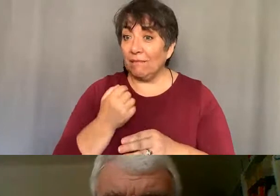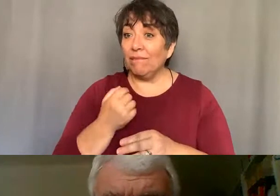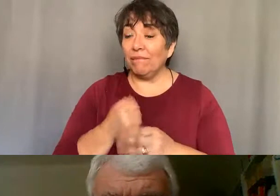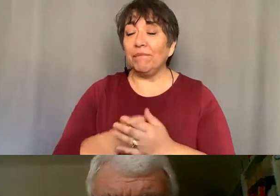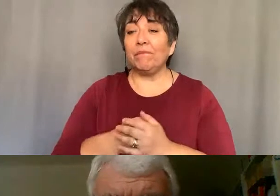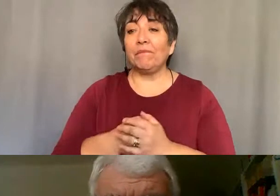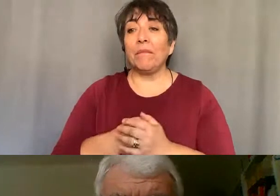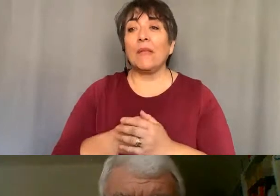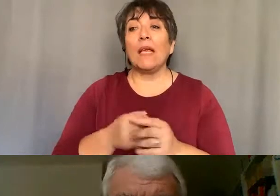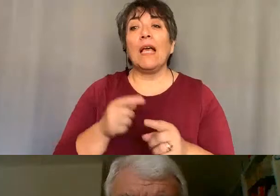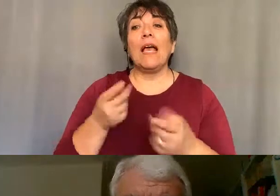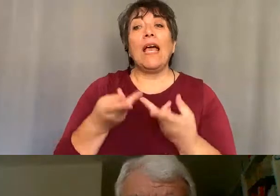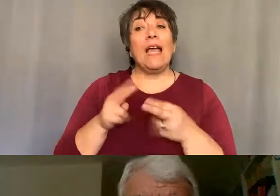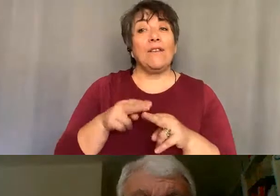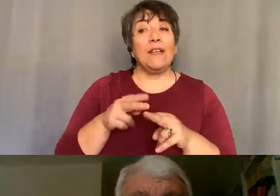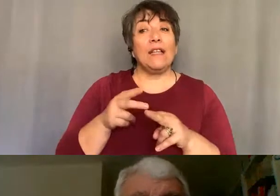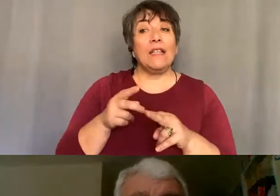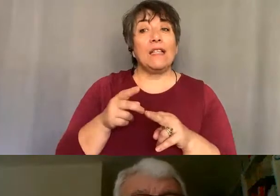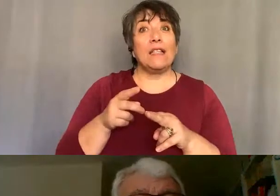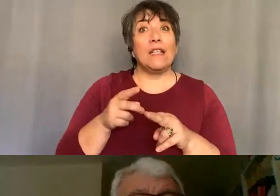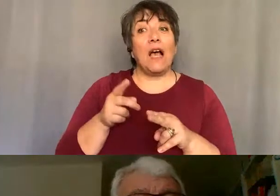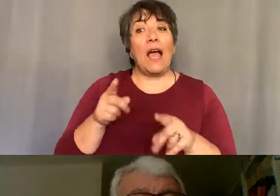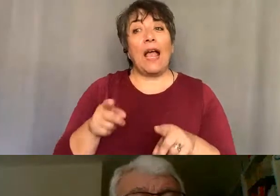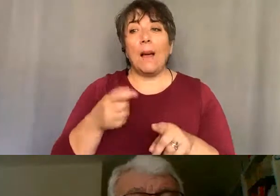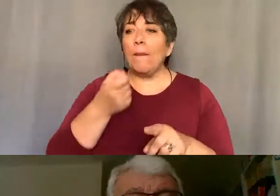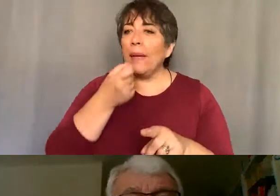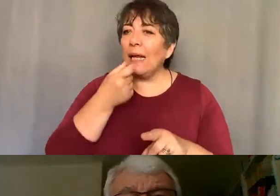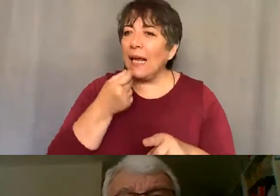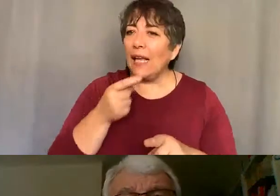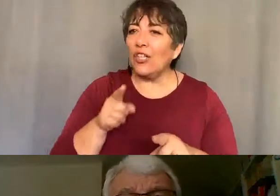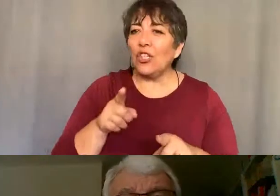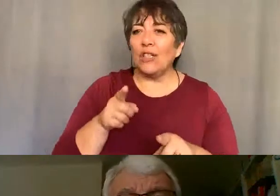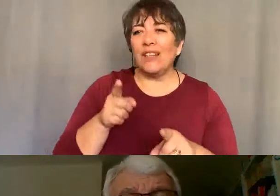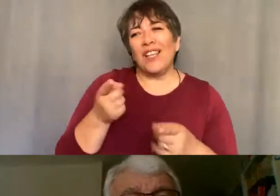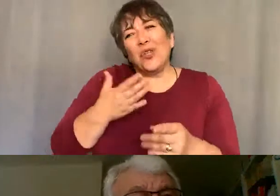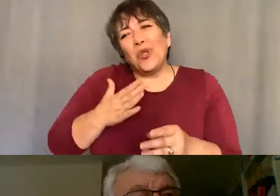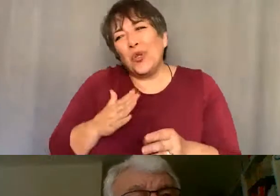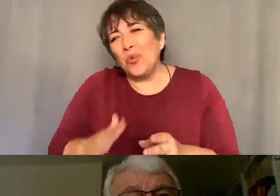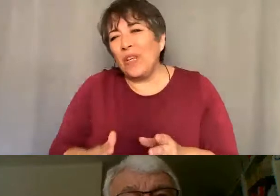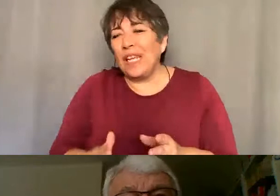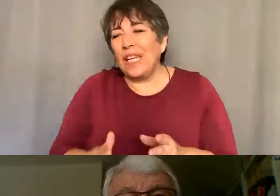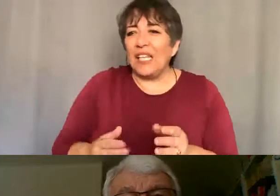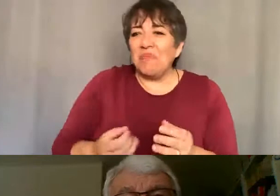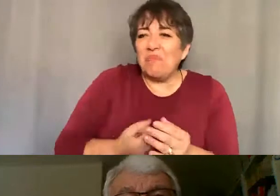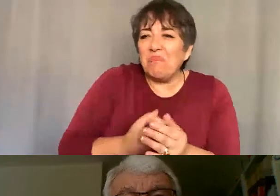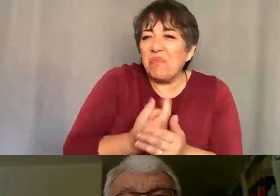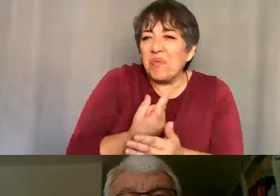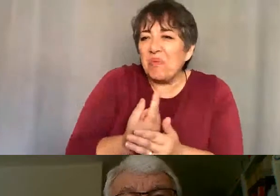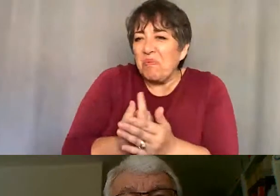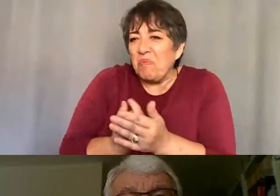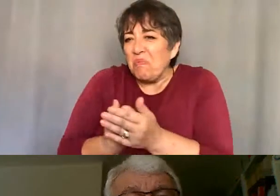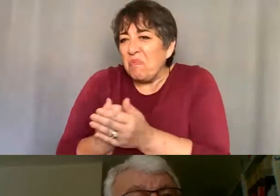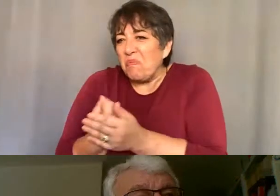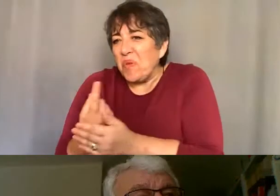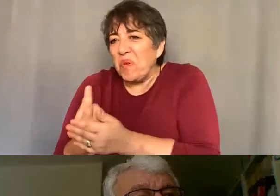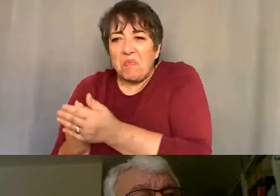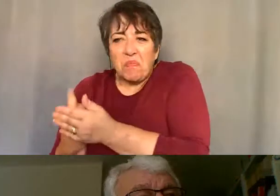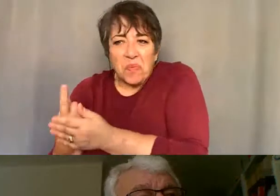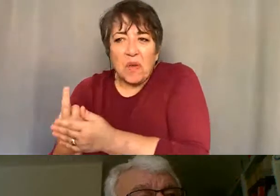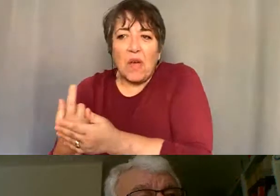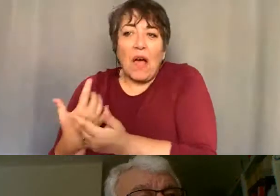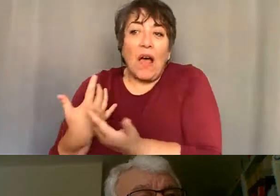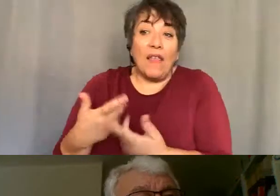when required medication, then normally the call handler would ask for some clinical advice because we just need to check on one or